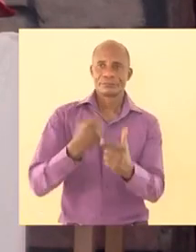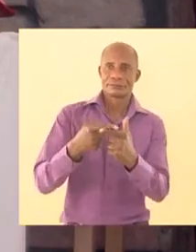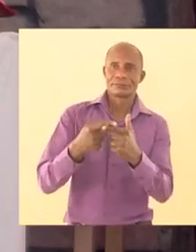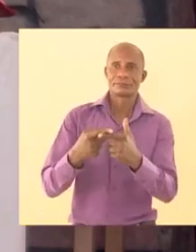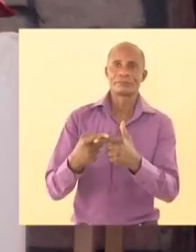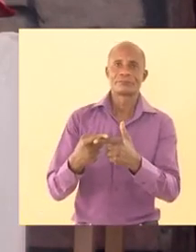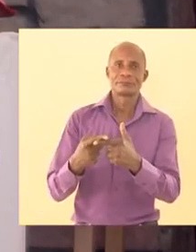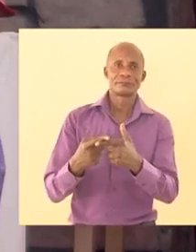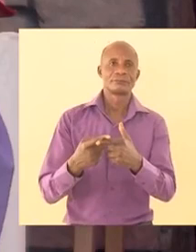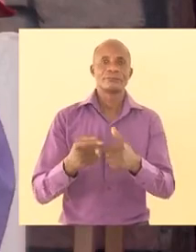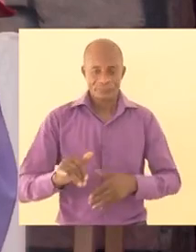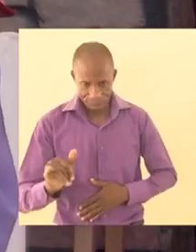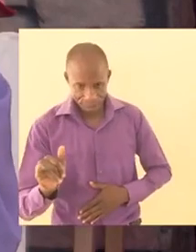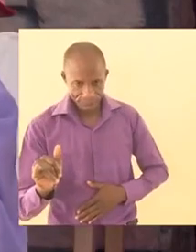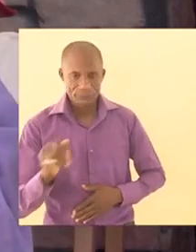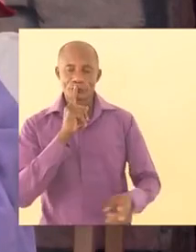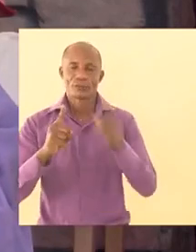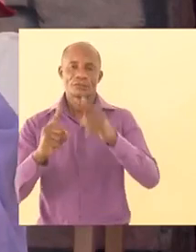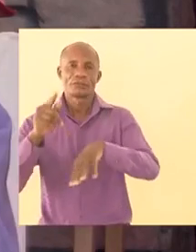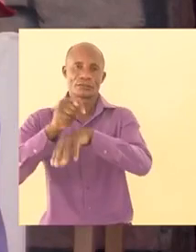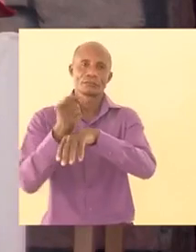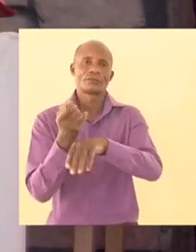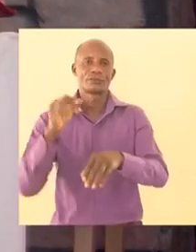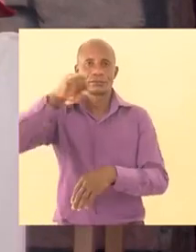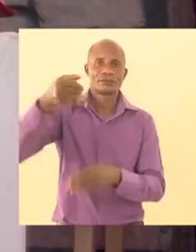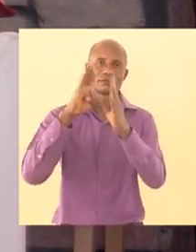Then, still talking about the Temple of Jerusalem.